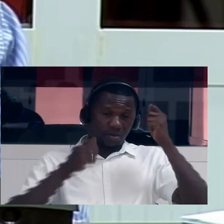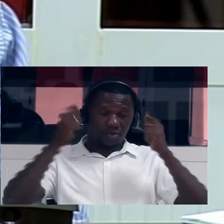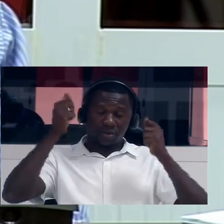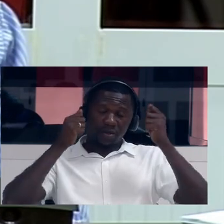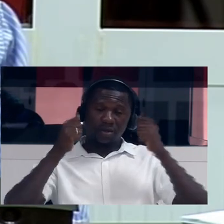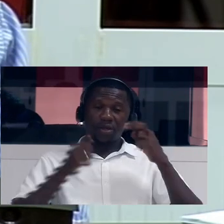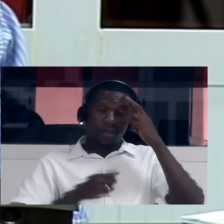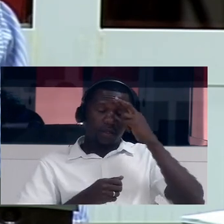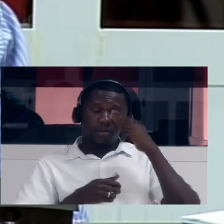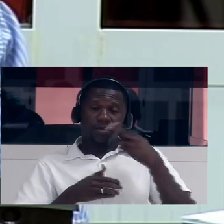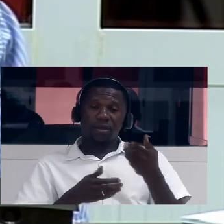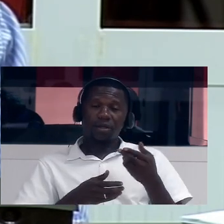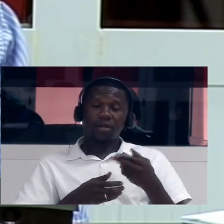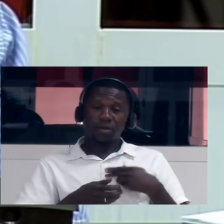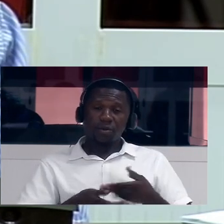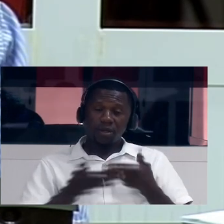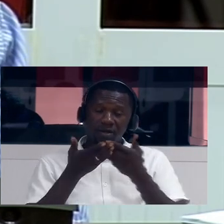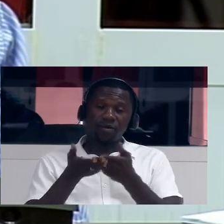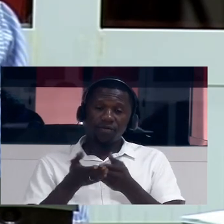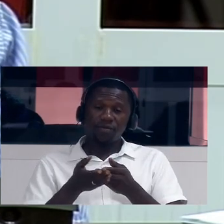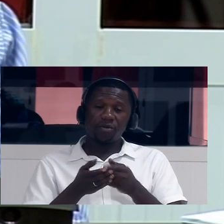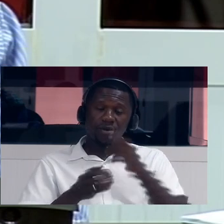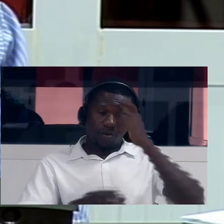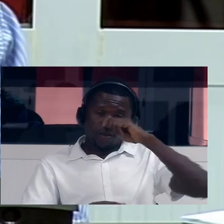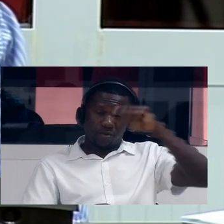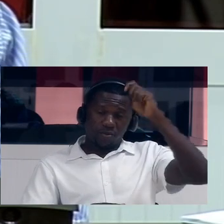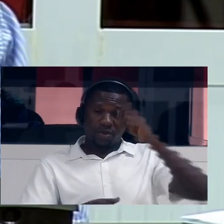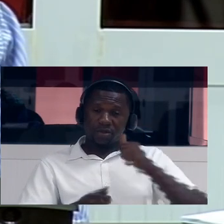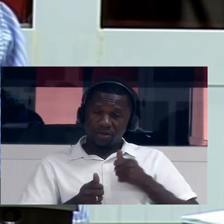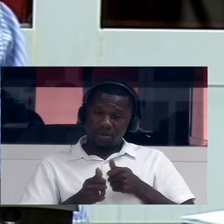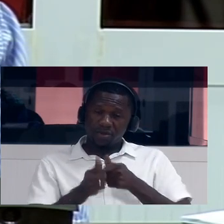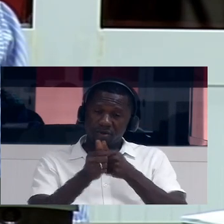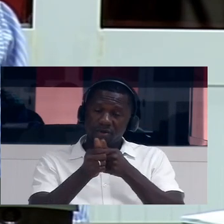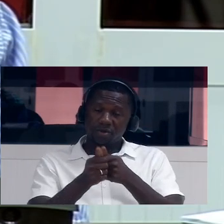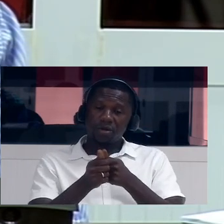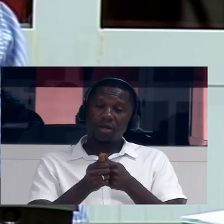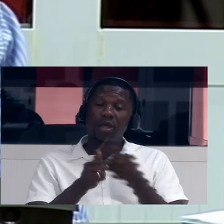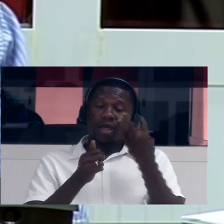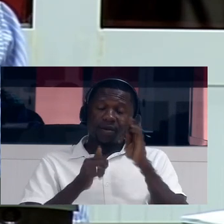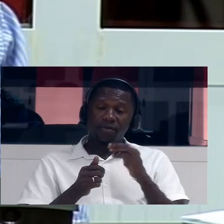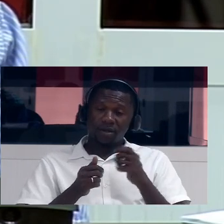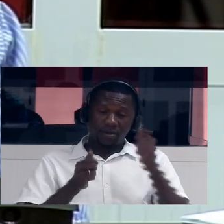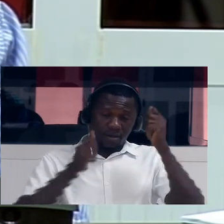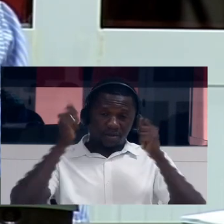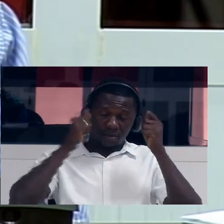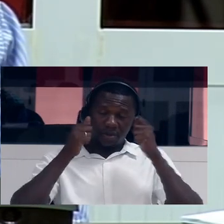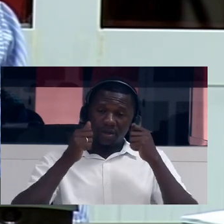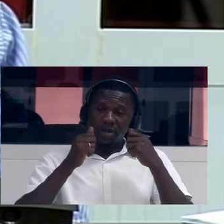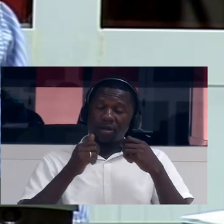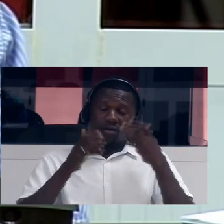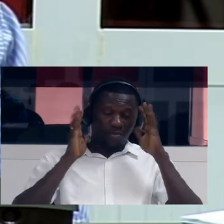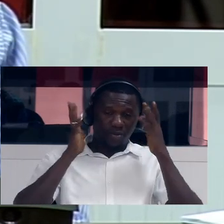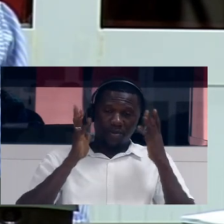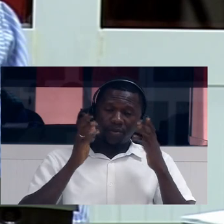reason being that I will give you police escort so that if the demonstration gets out of hand, we'll be